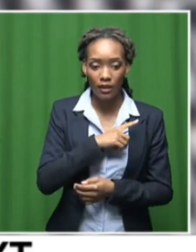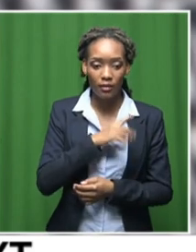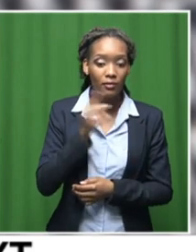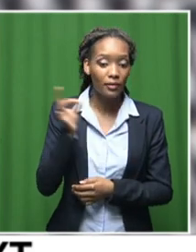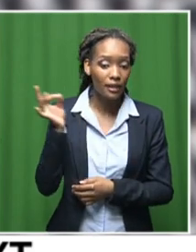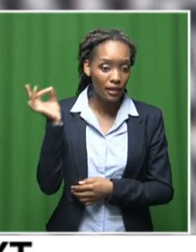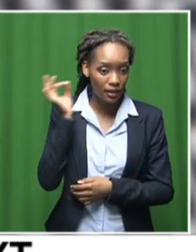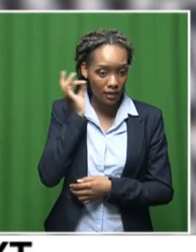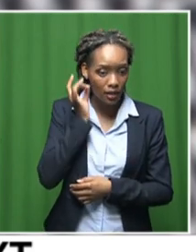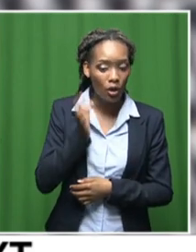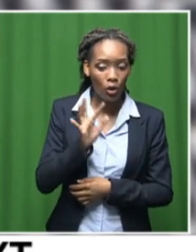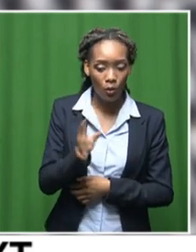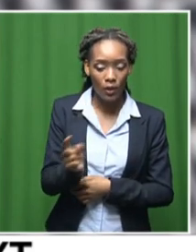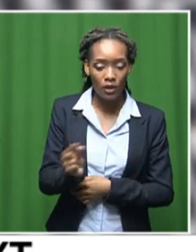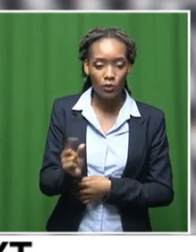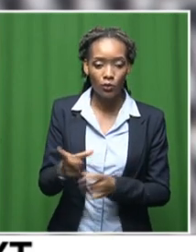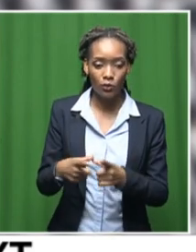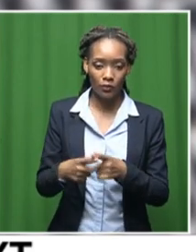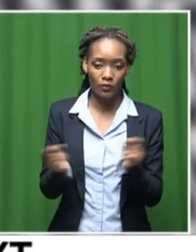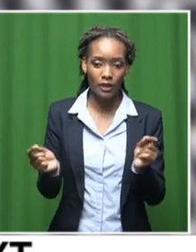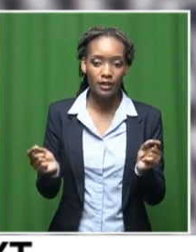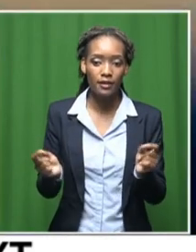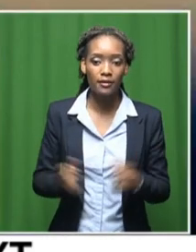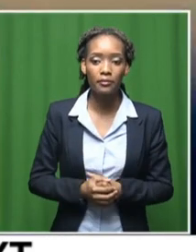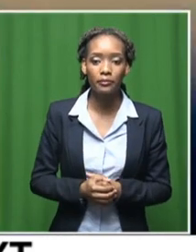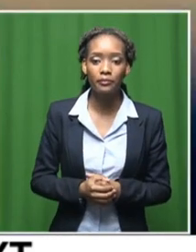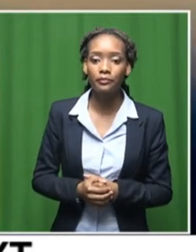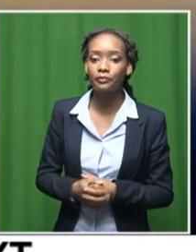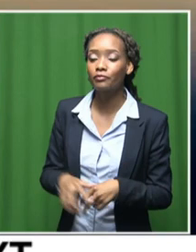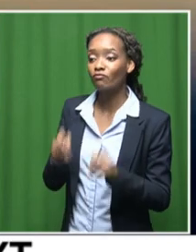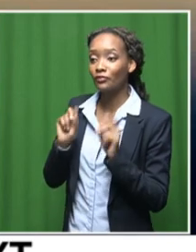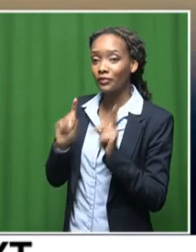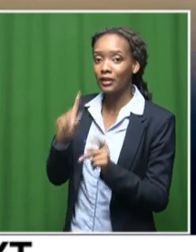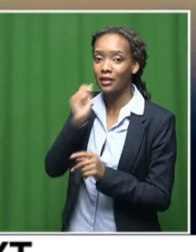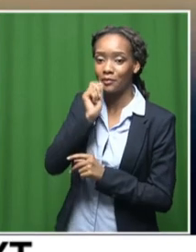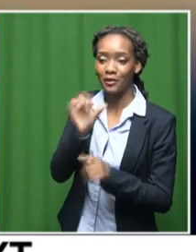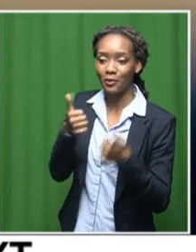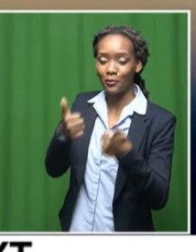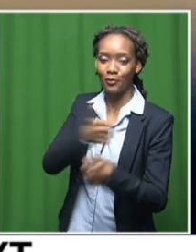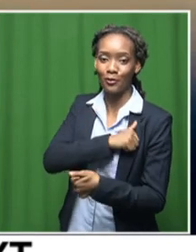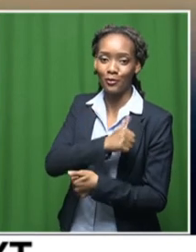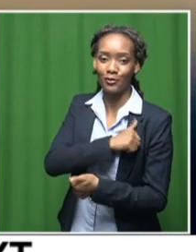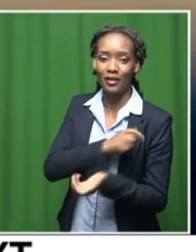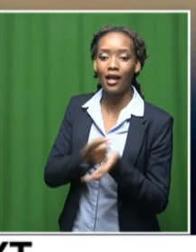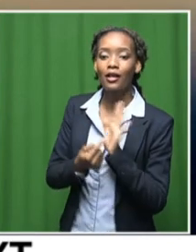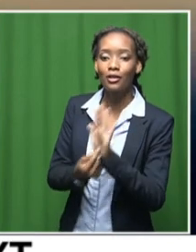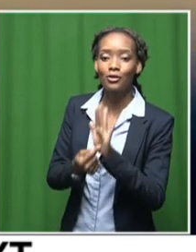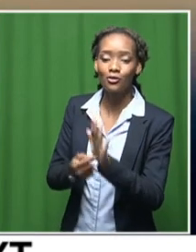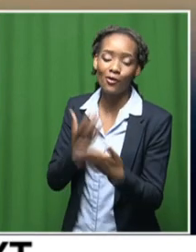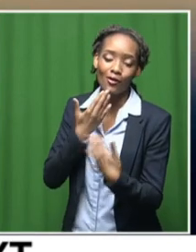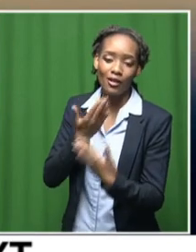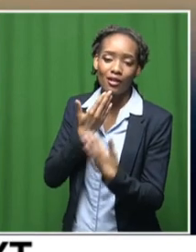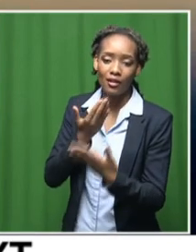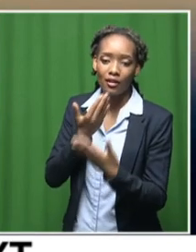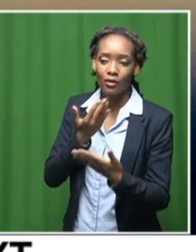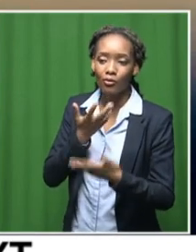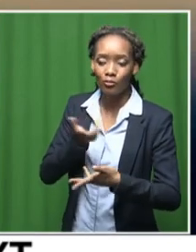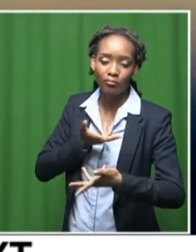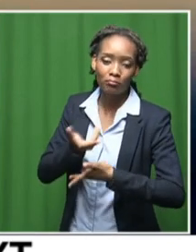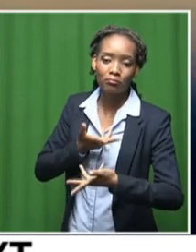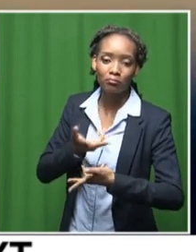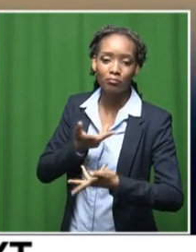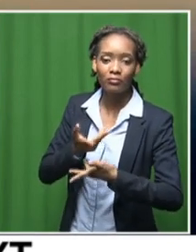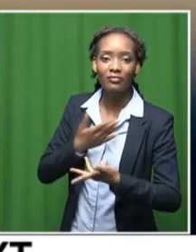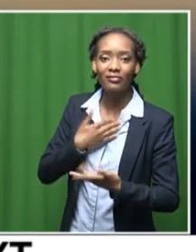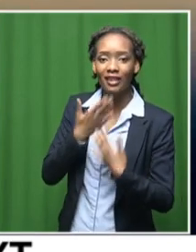tickets on web tickets. That'll be awesome. All right, gentlemen, good luck with the show. Thank you so much for talking to us. Thank you for stopping on the side of